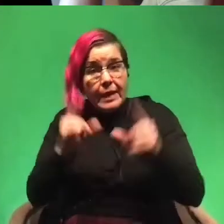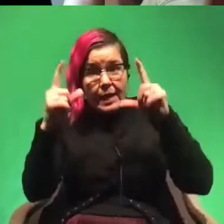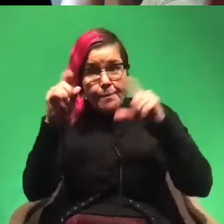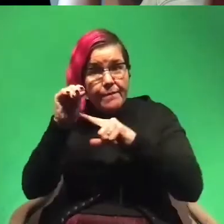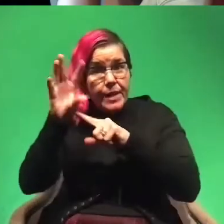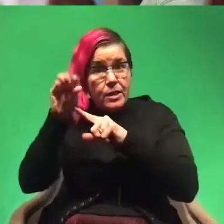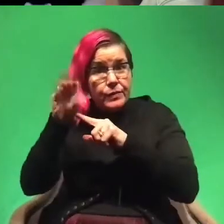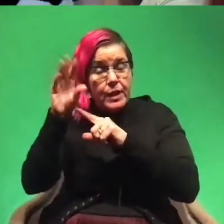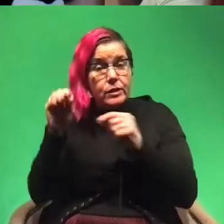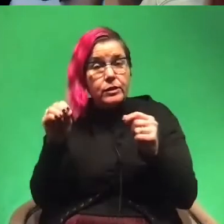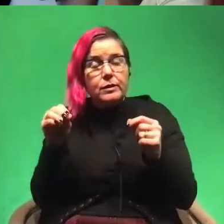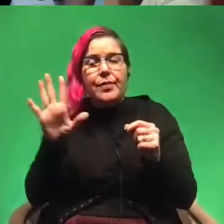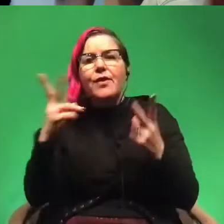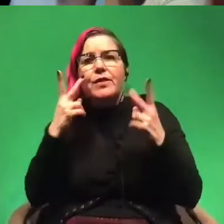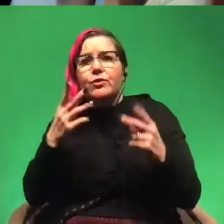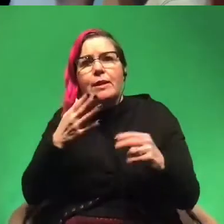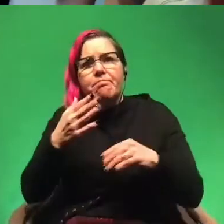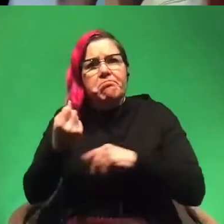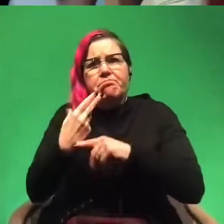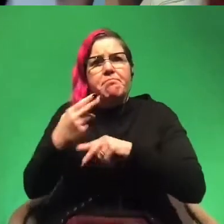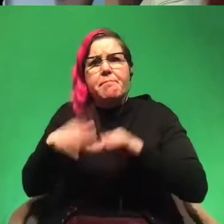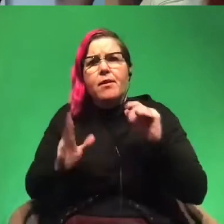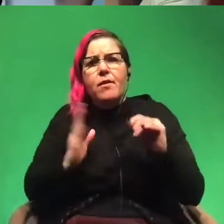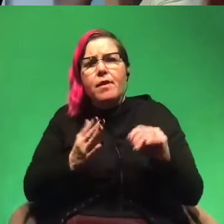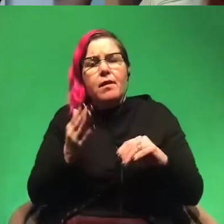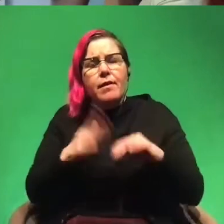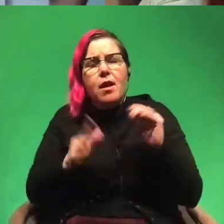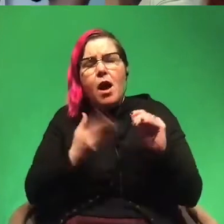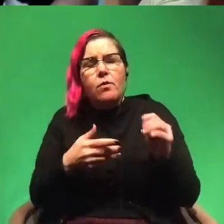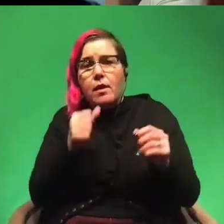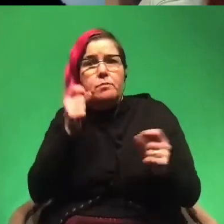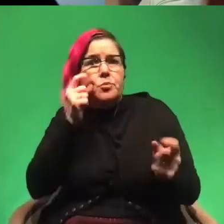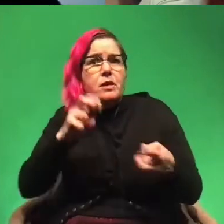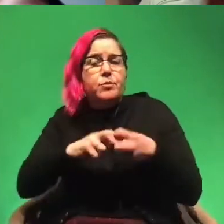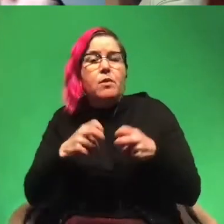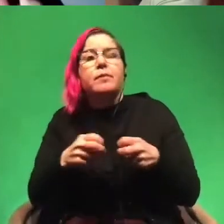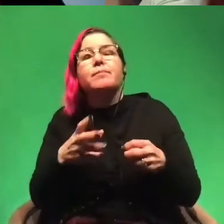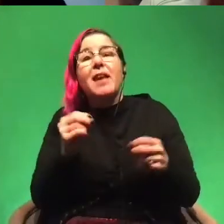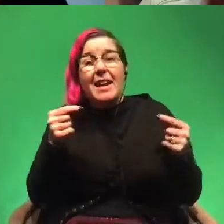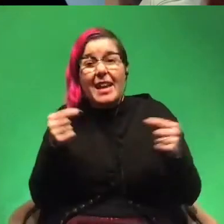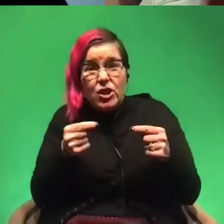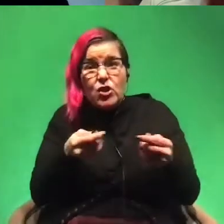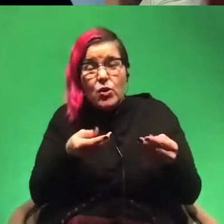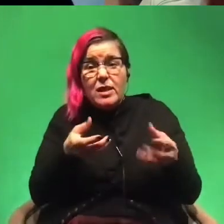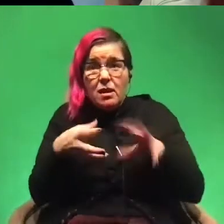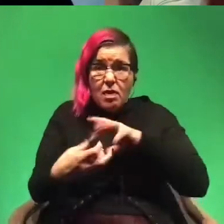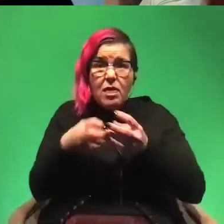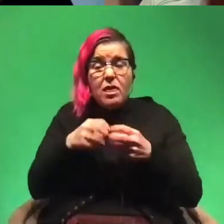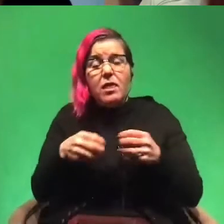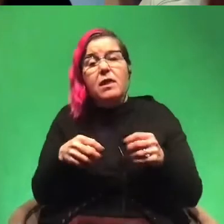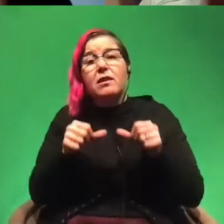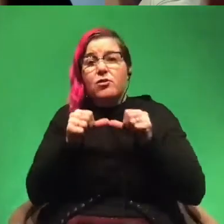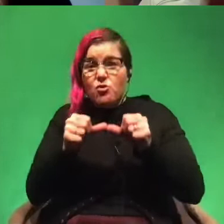their vision is so much better than ours. I wouldn't be surprised if that was a problem. We also see like a lot of injuries as they're being handled. We see chronic diarrhea